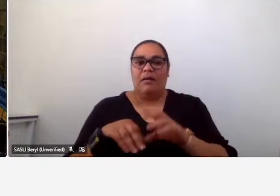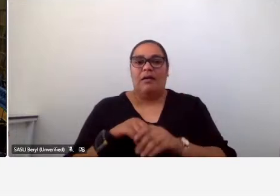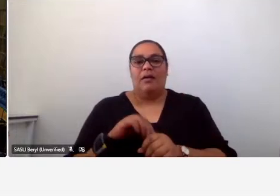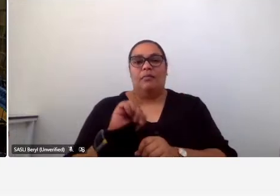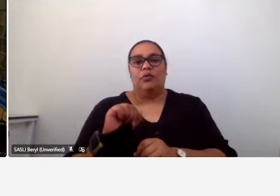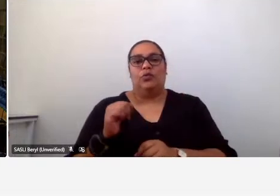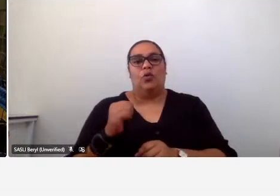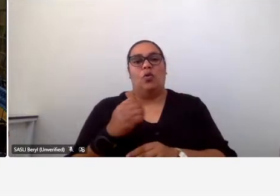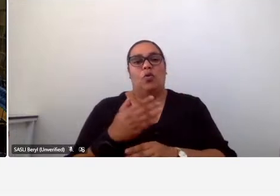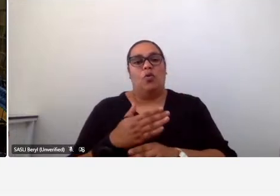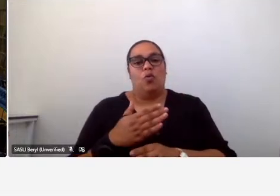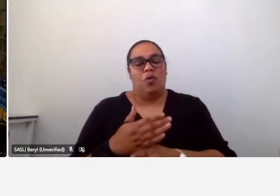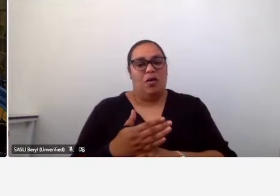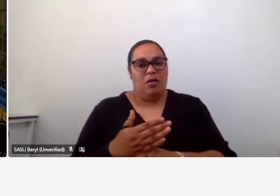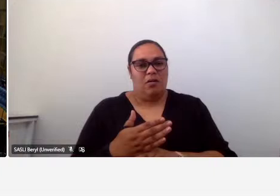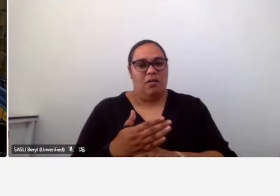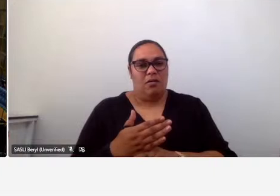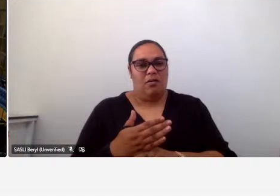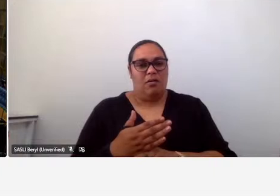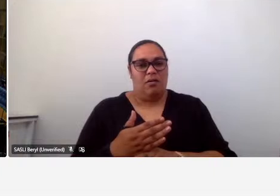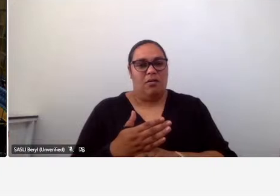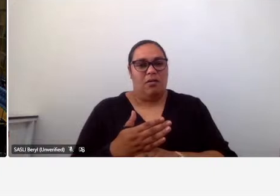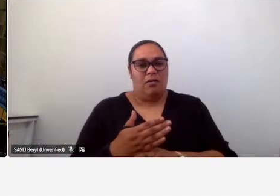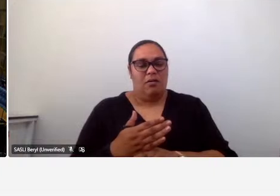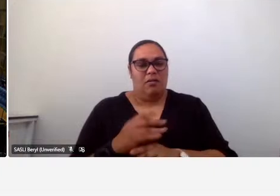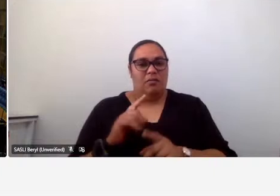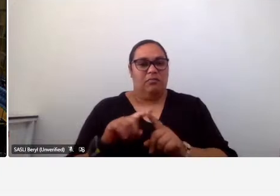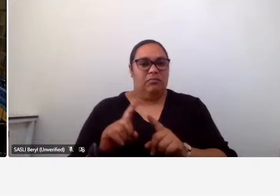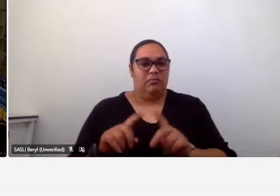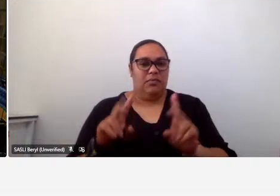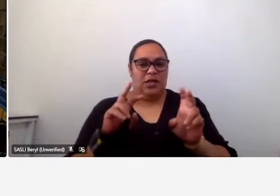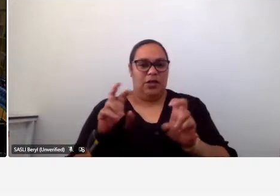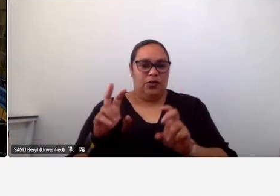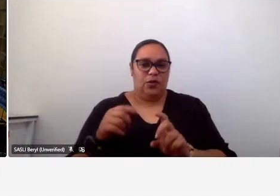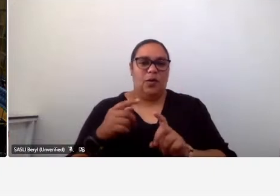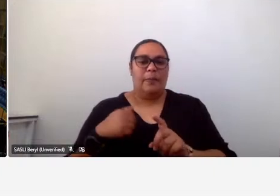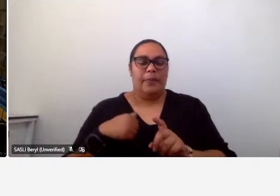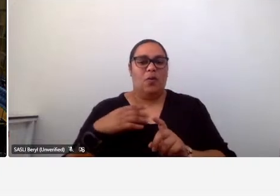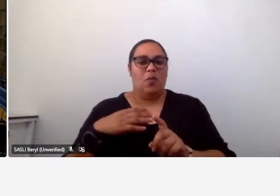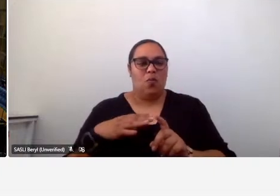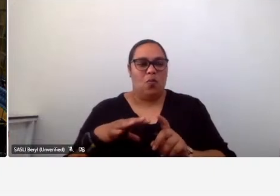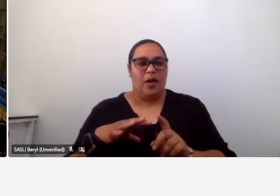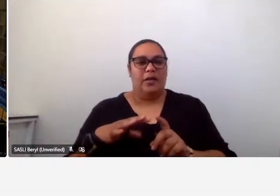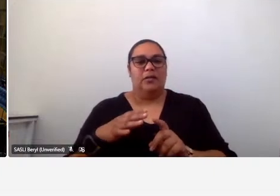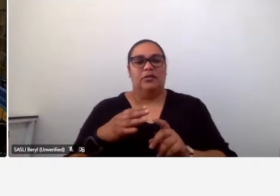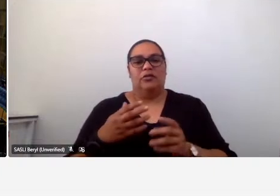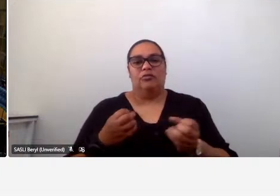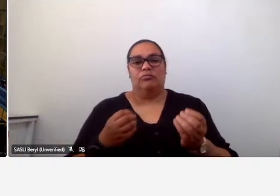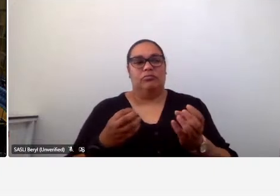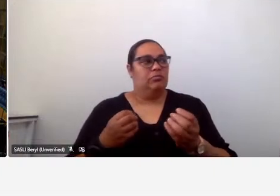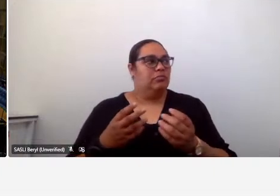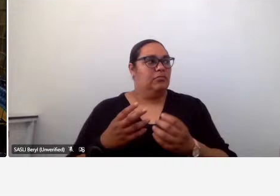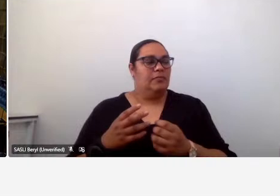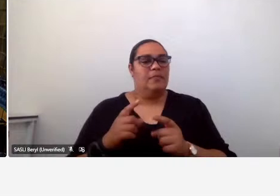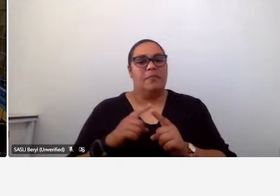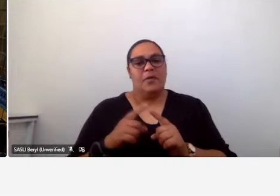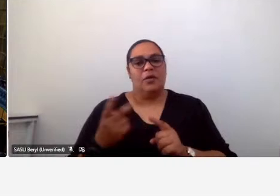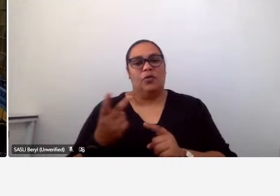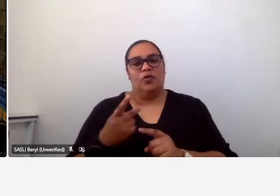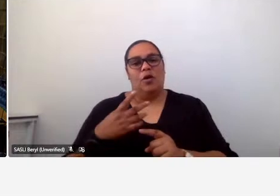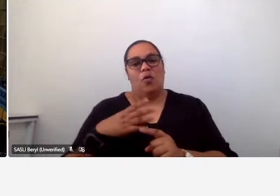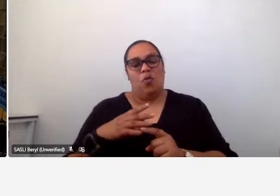will be specific, you see, and then issues, you see, and then I want to delve on, but also I want